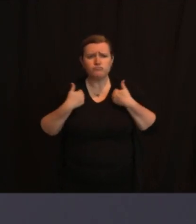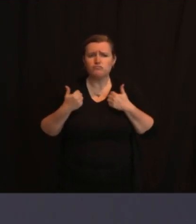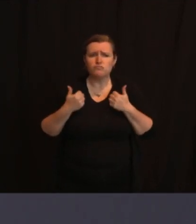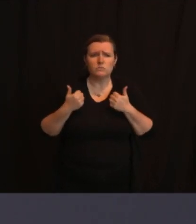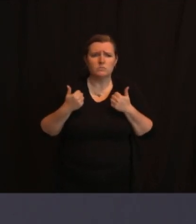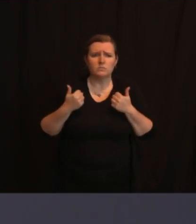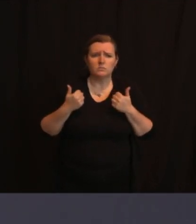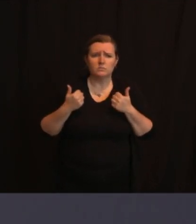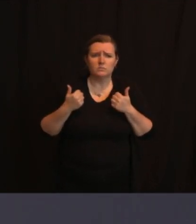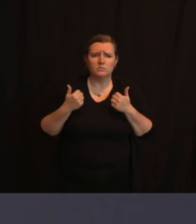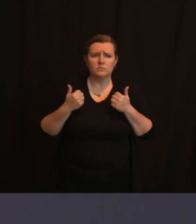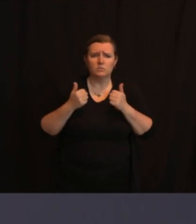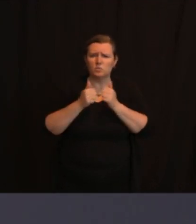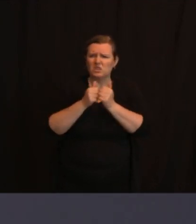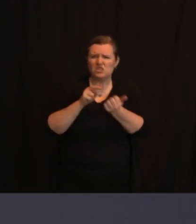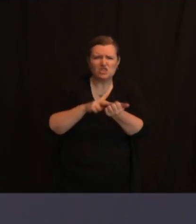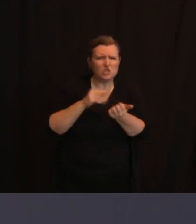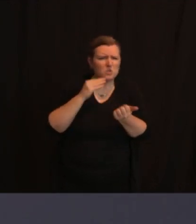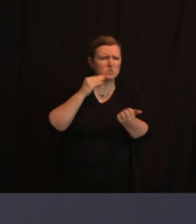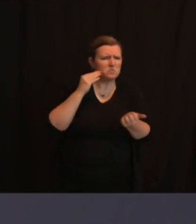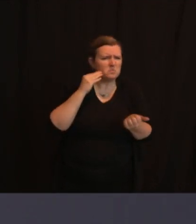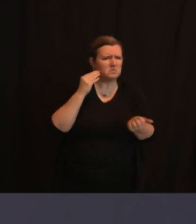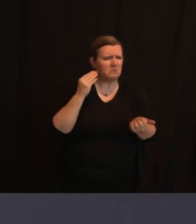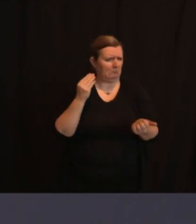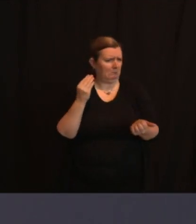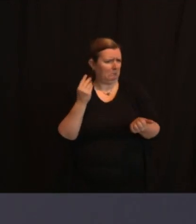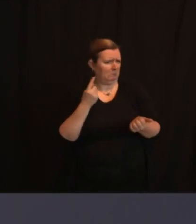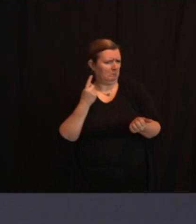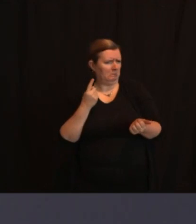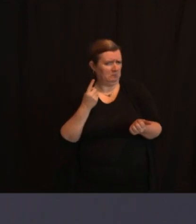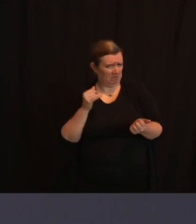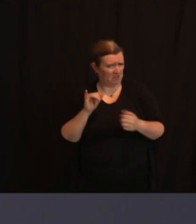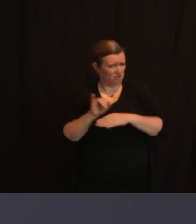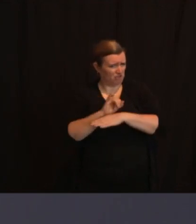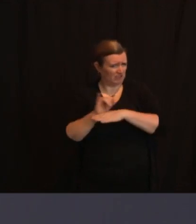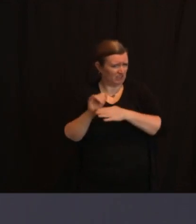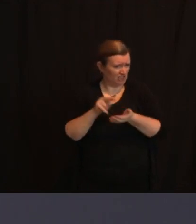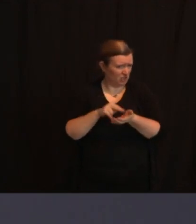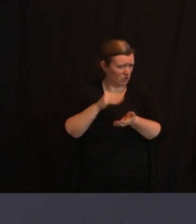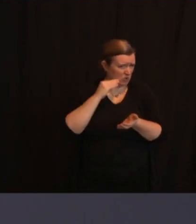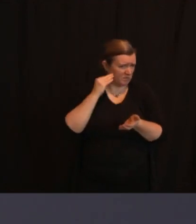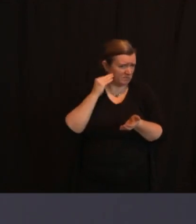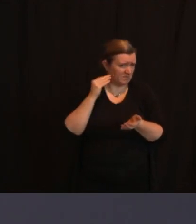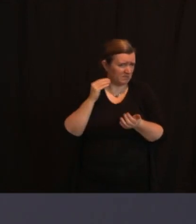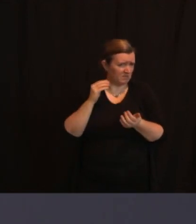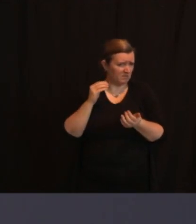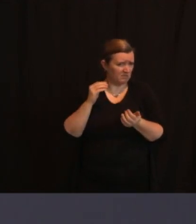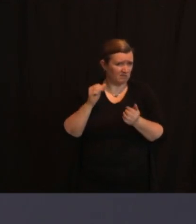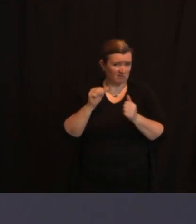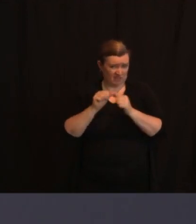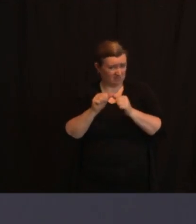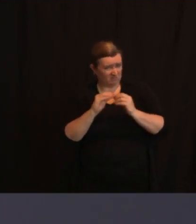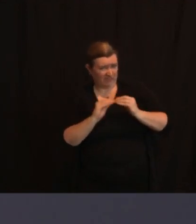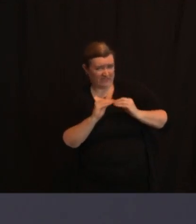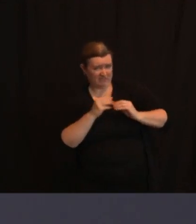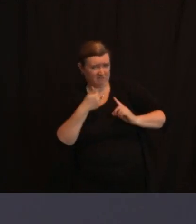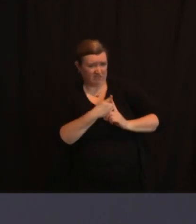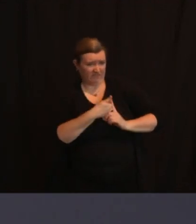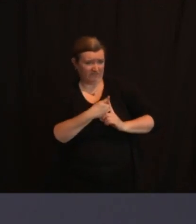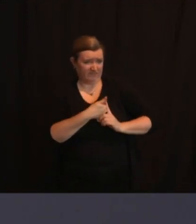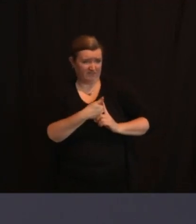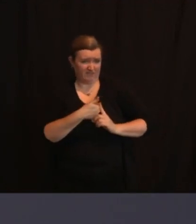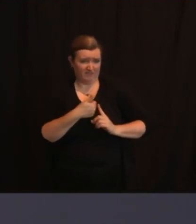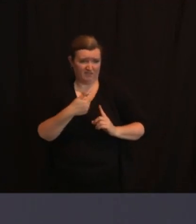confidence that the industry can, work within its current regulatory structure to fix itself? And if not, do you think that